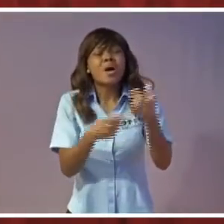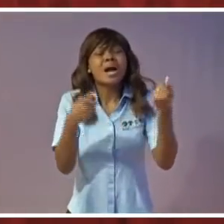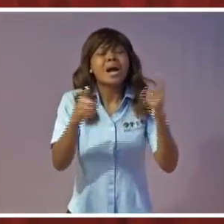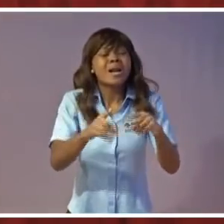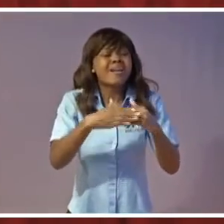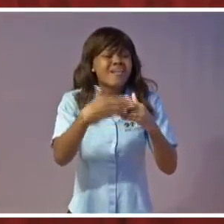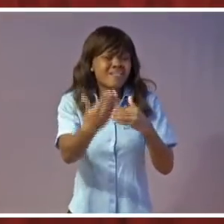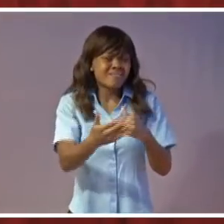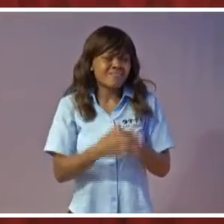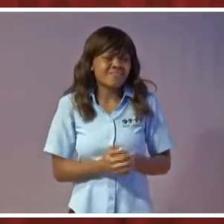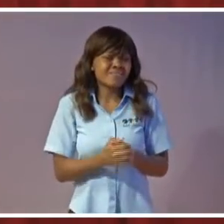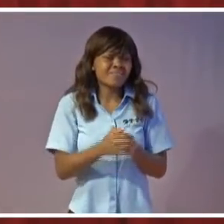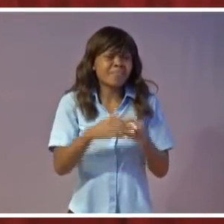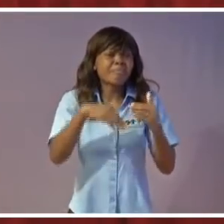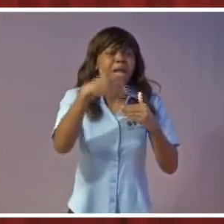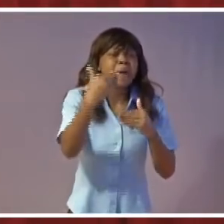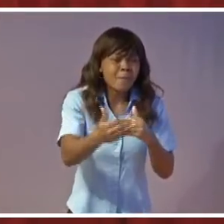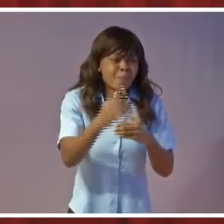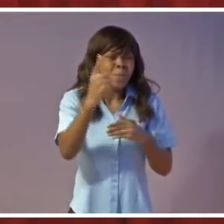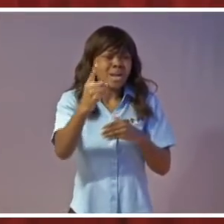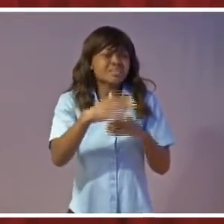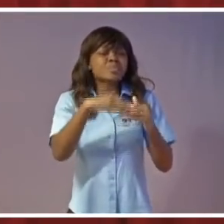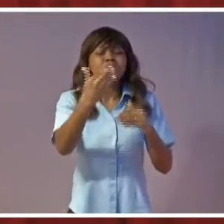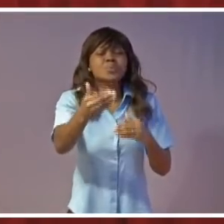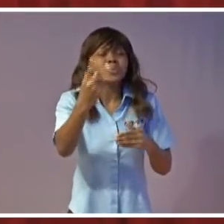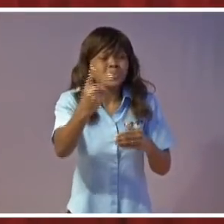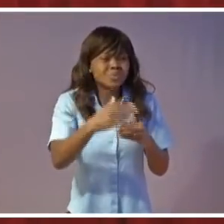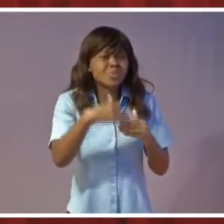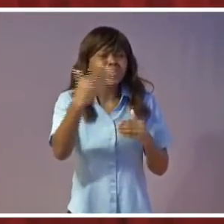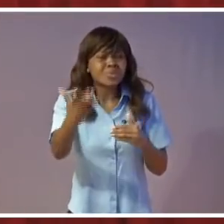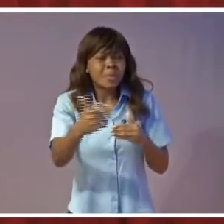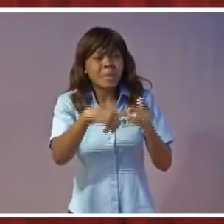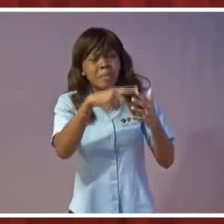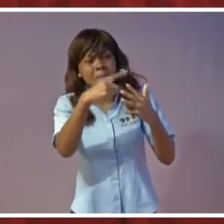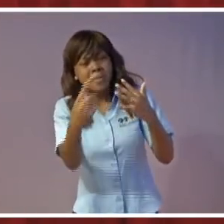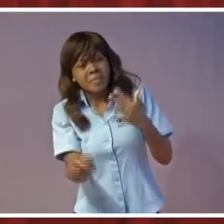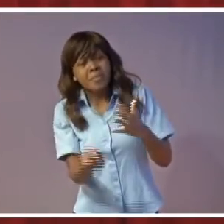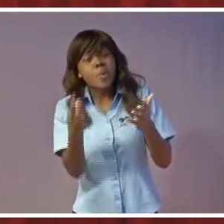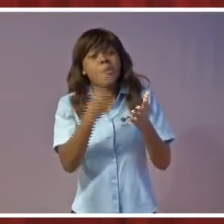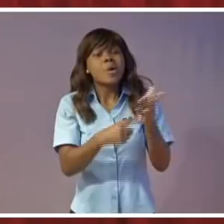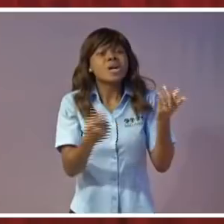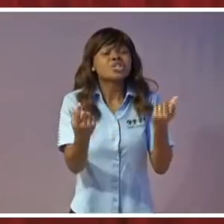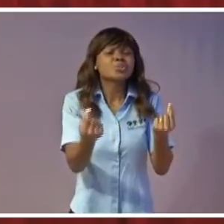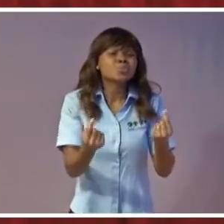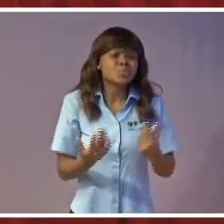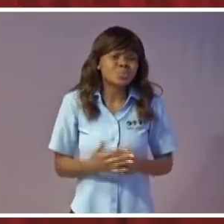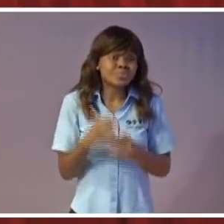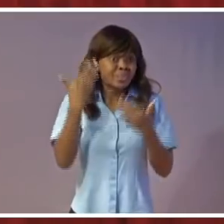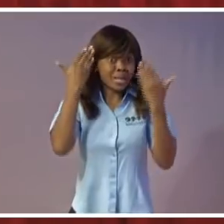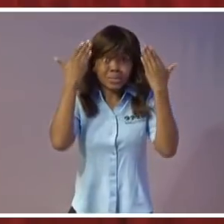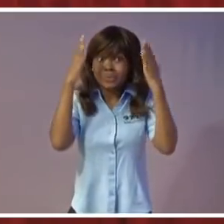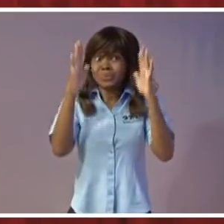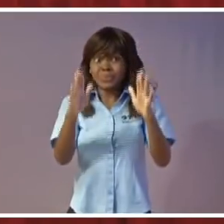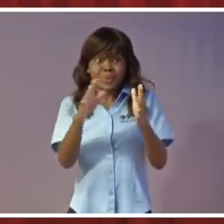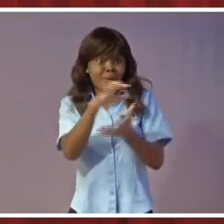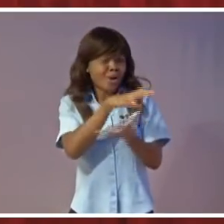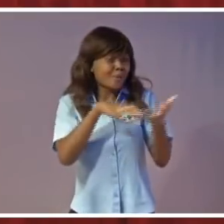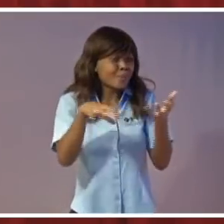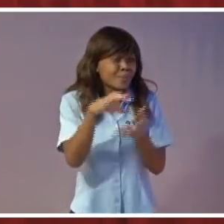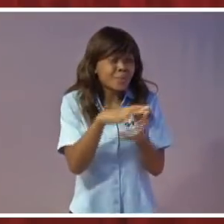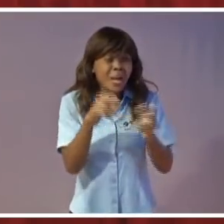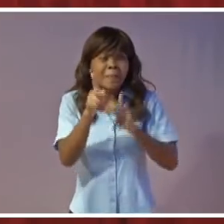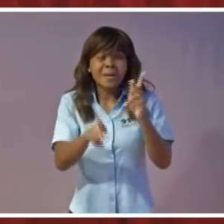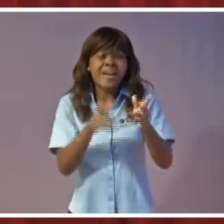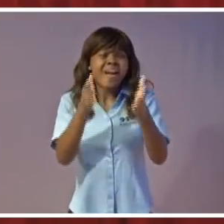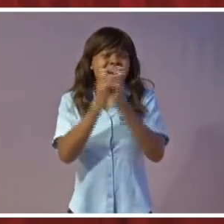time, week or two, little or no contact, and then they are told your relative has passed. And then another series of trying to reclaim their